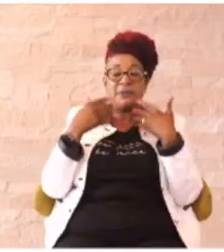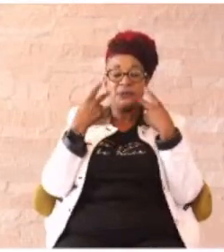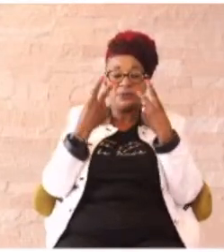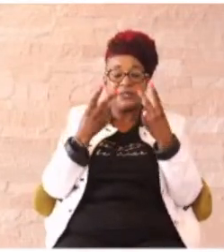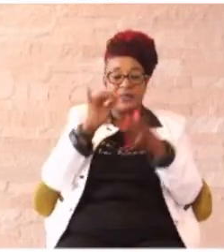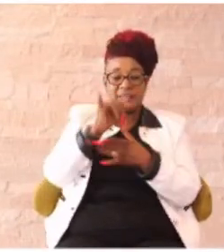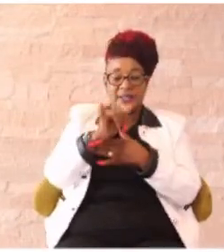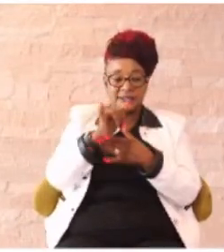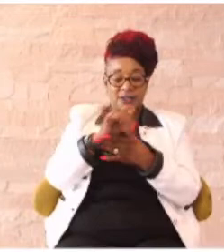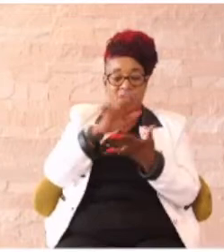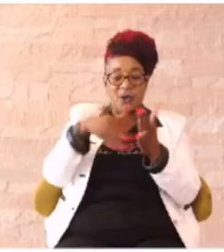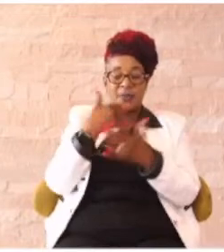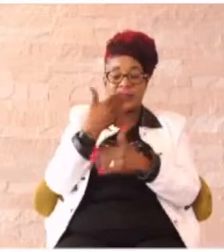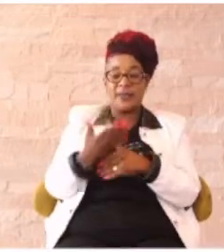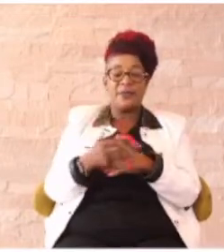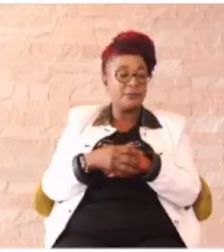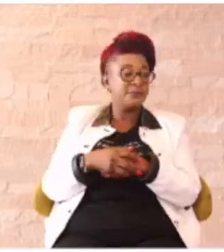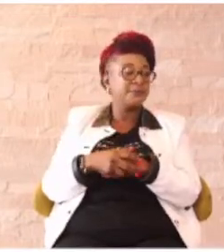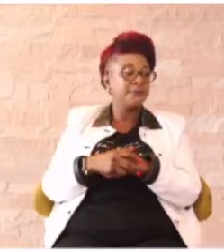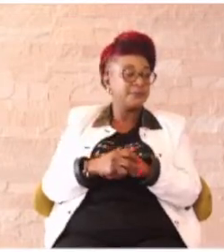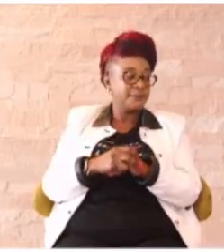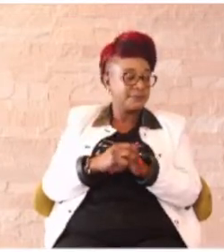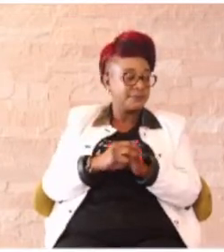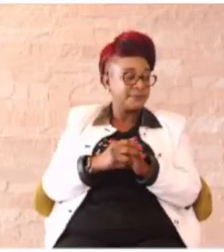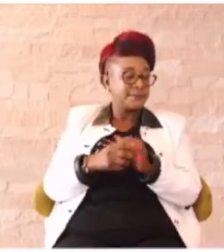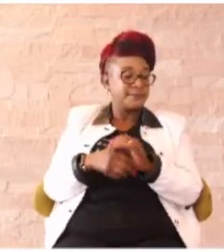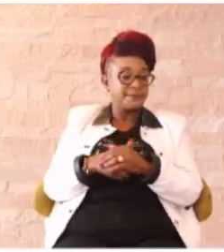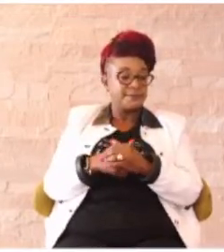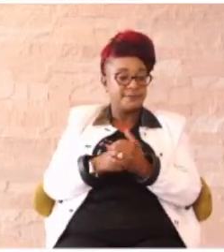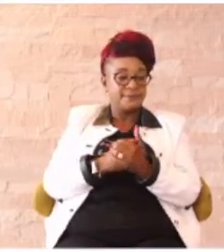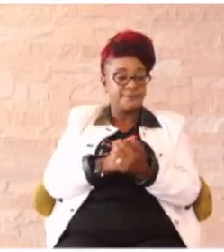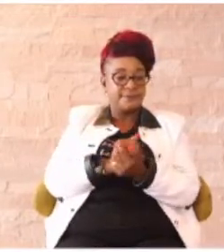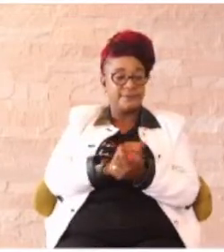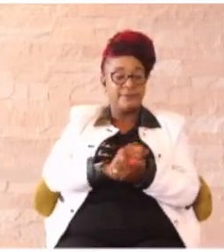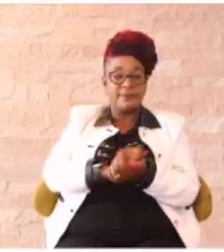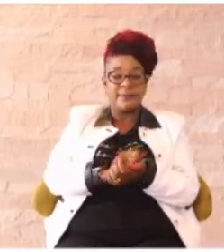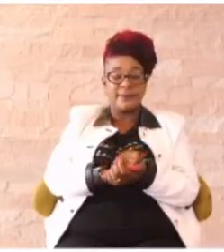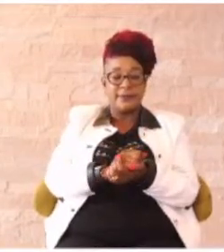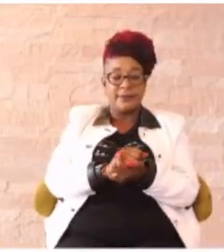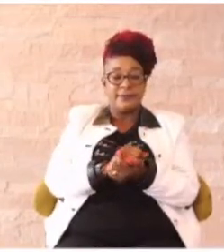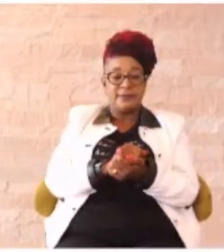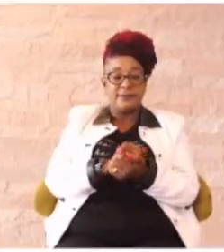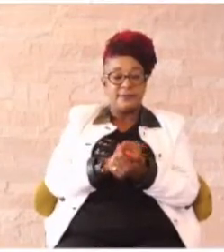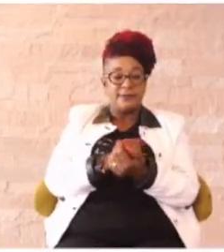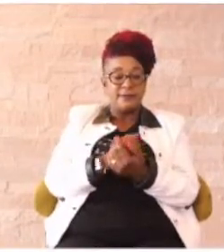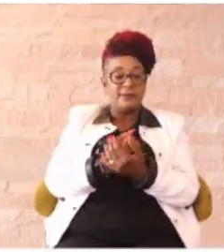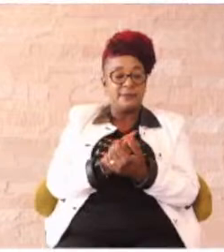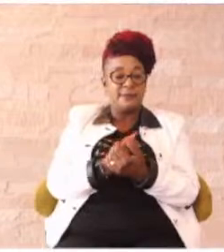documentary. Thank you. Please pass it to Zetihun and Pakaji.